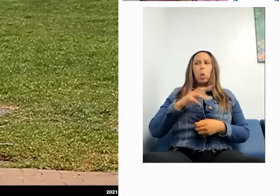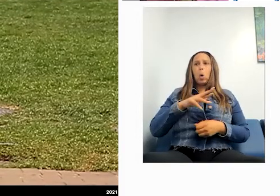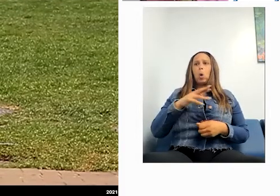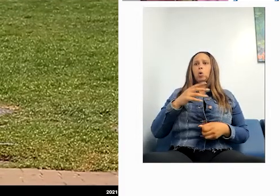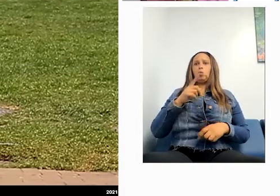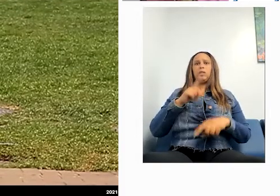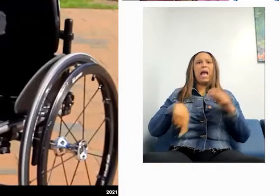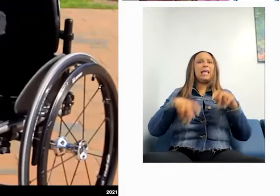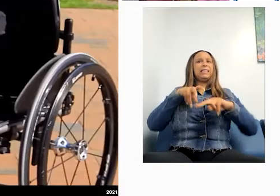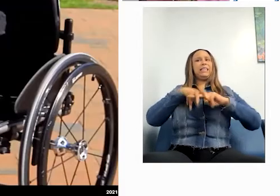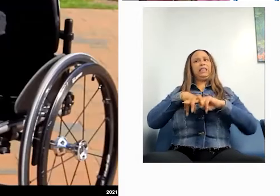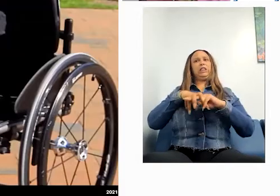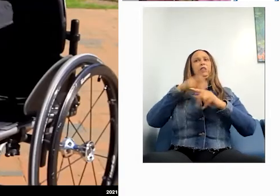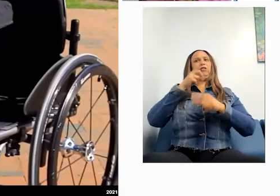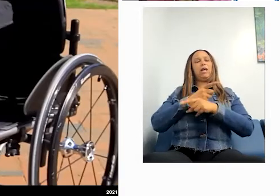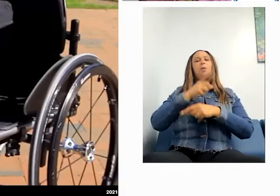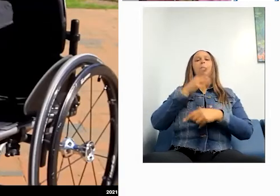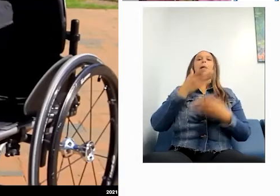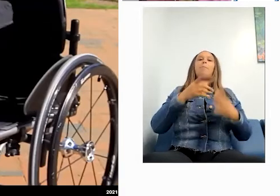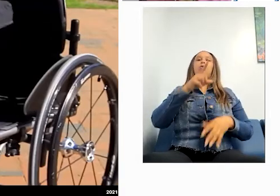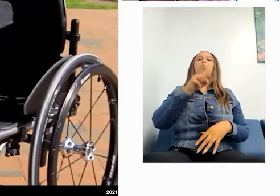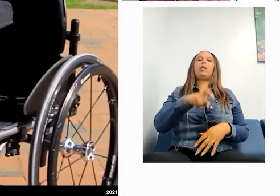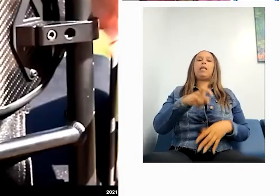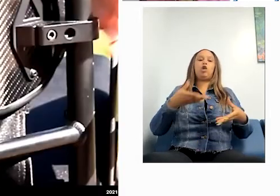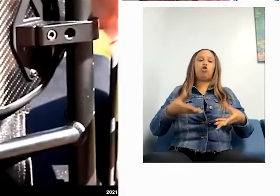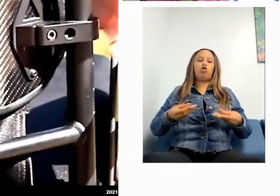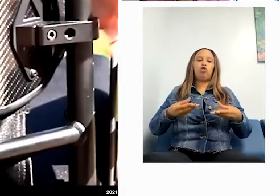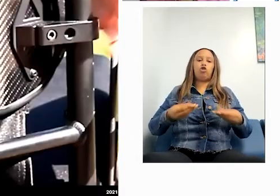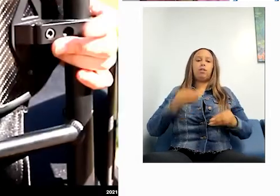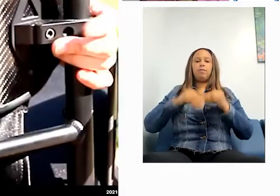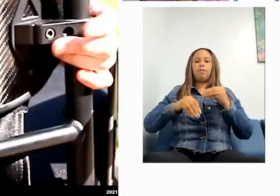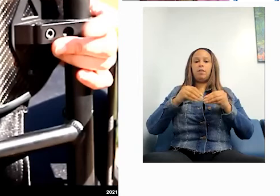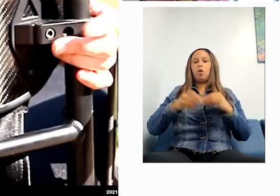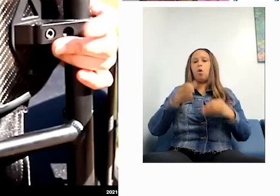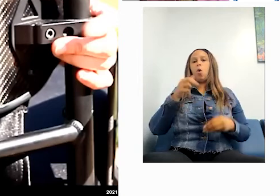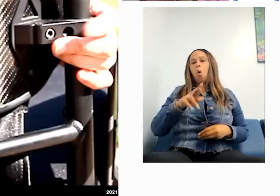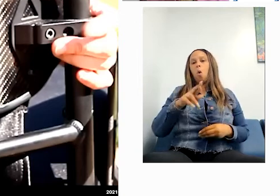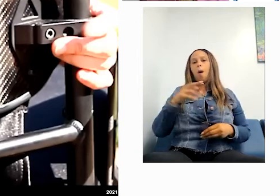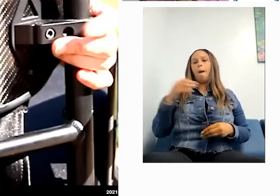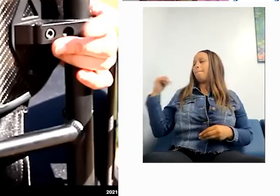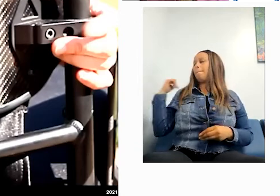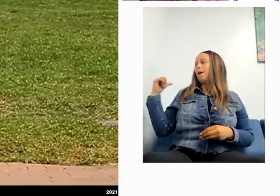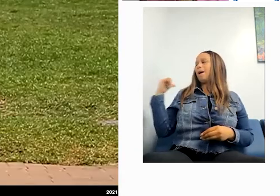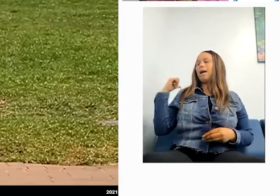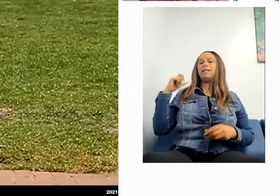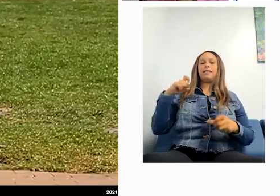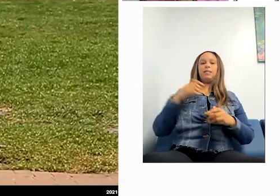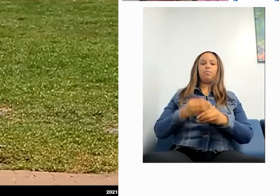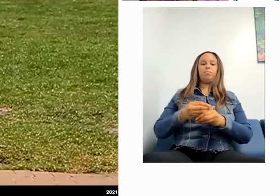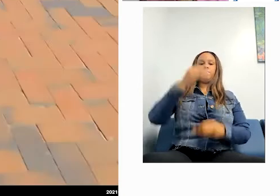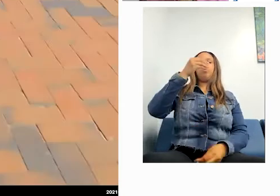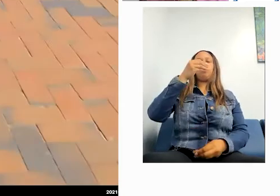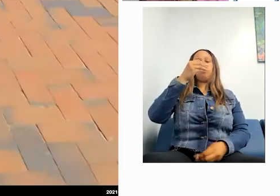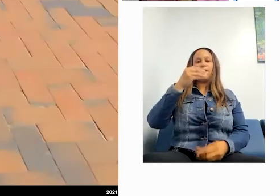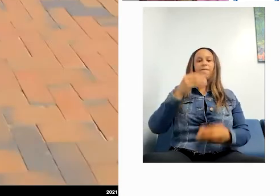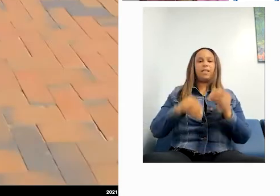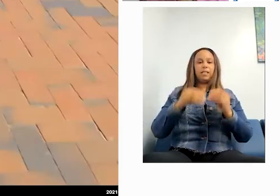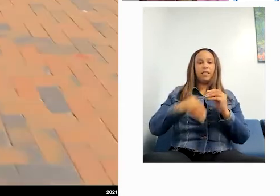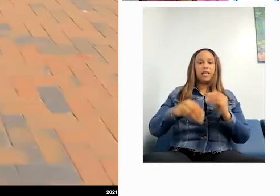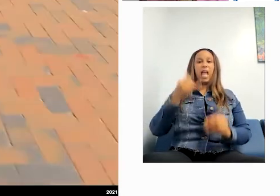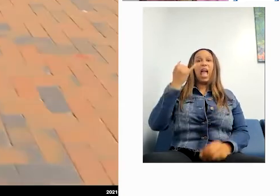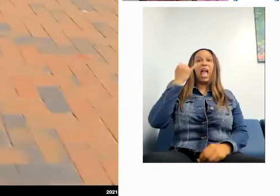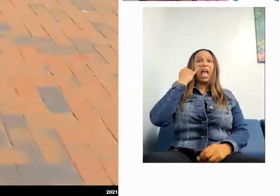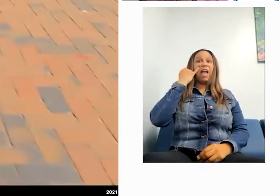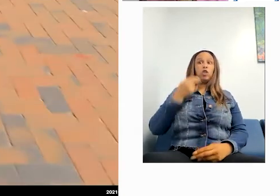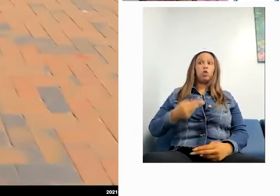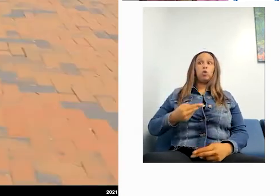need adjustments to your wheelchair cushion, backrest, or frame to support you in a comfortable upright position. If you sit too high above your